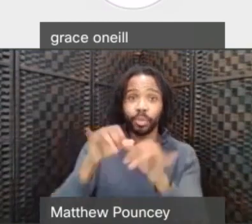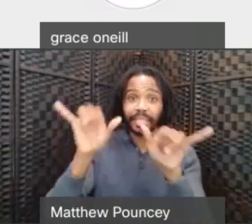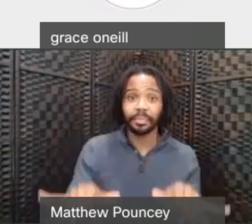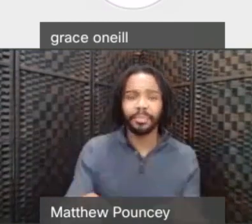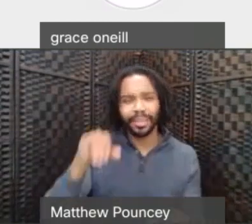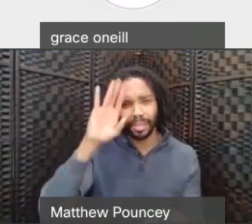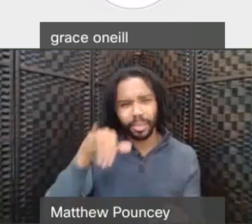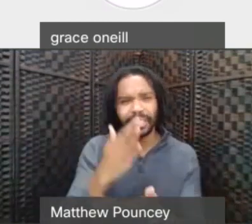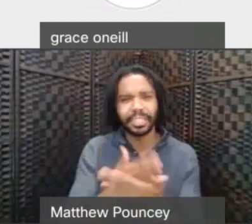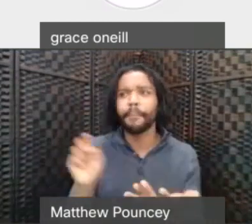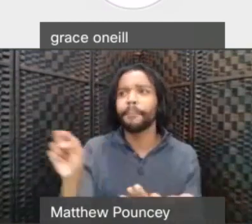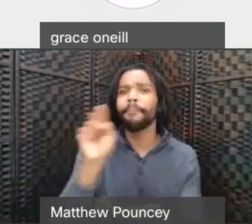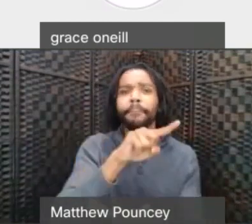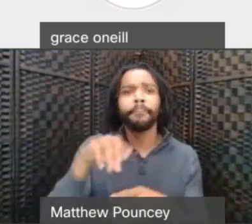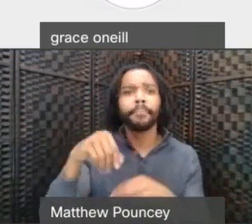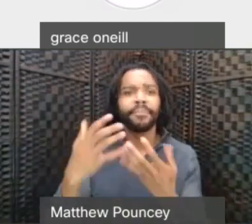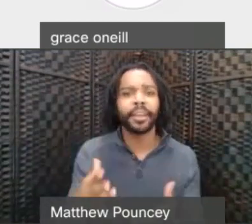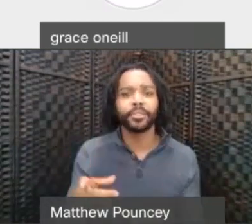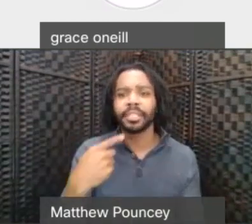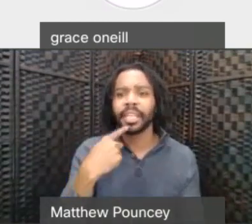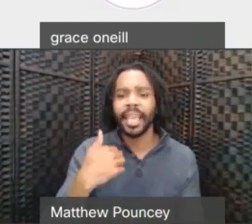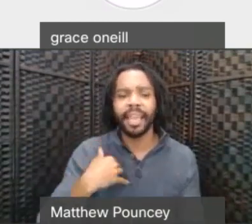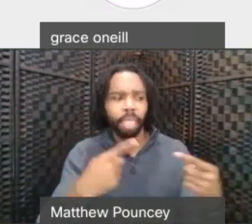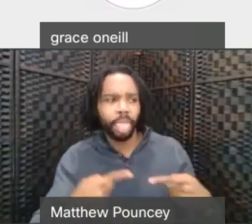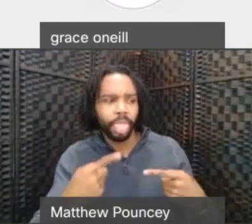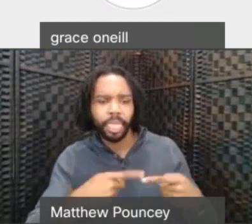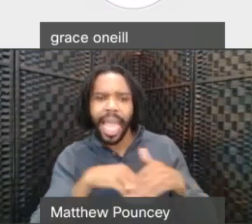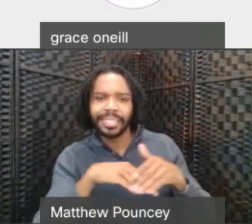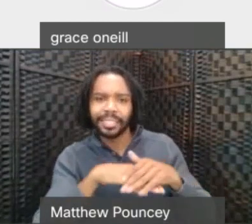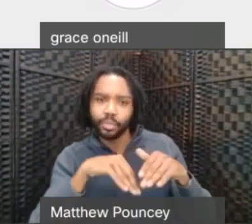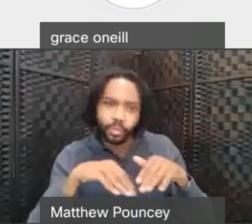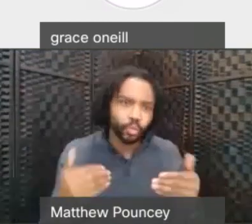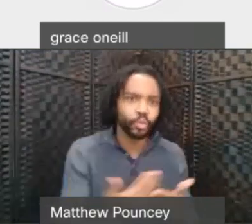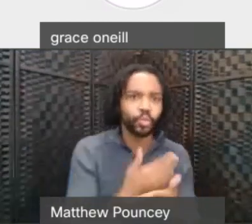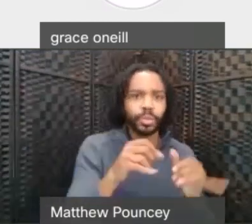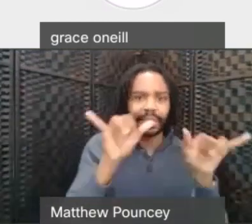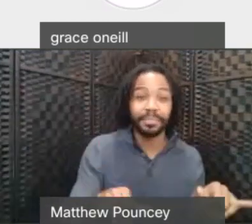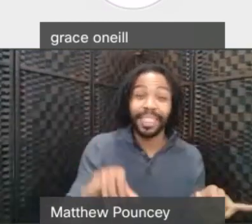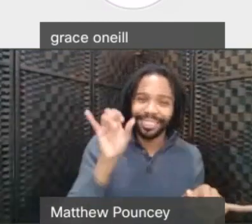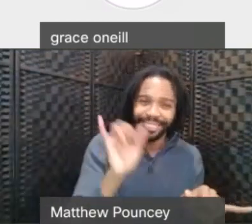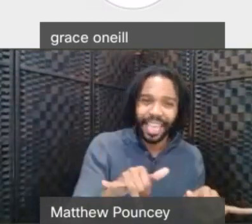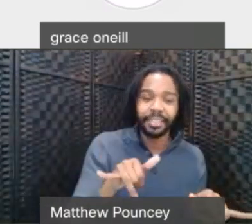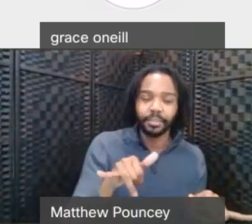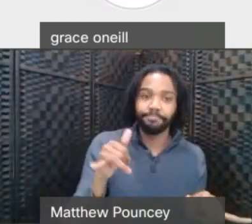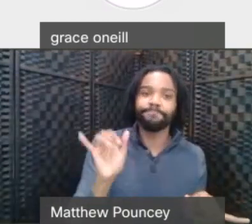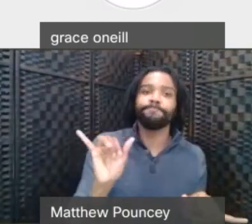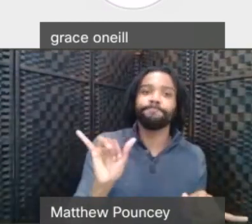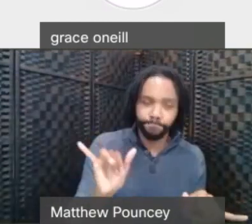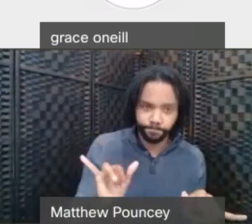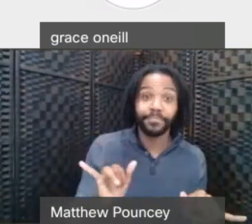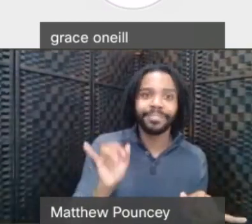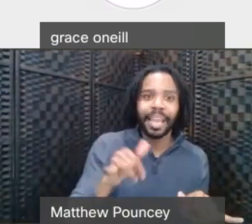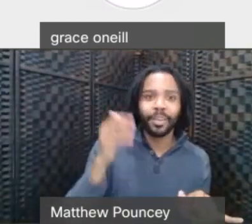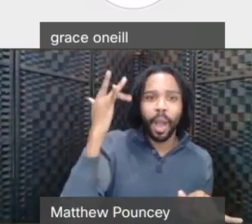issues to access from the new system. That is the reason we provided another link to upload the supporting documents to close